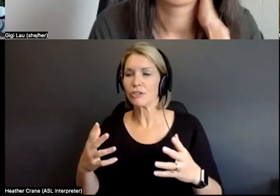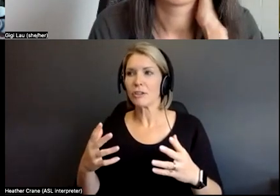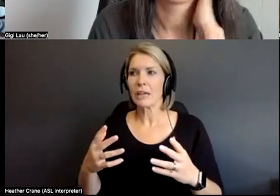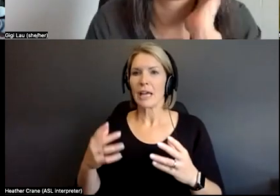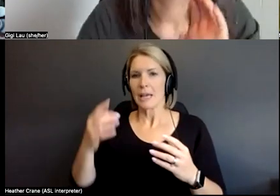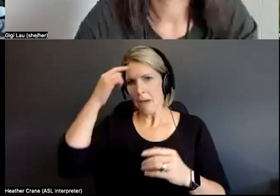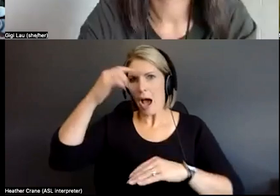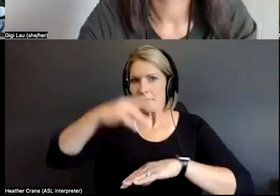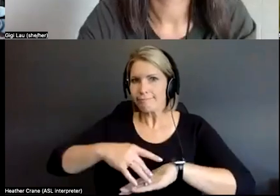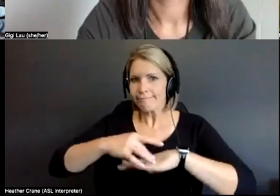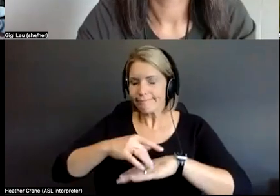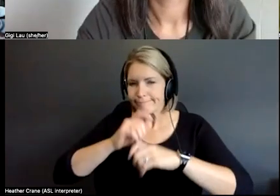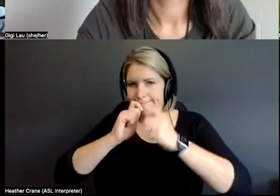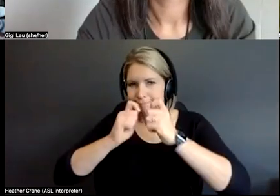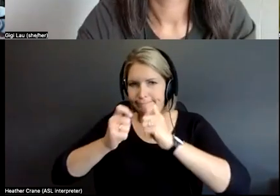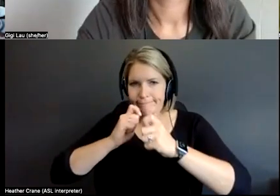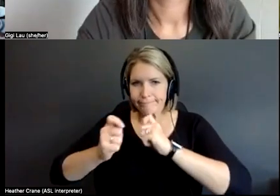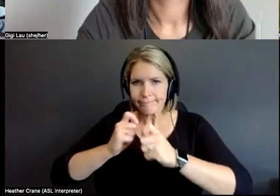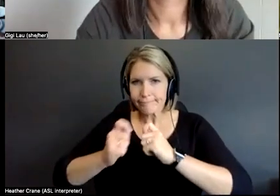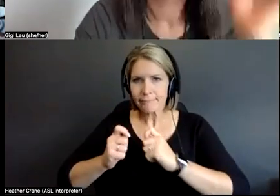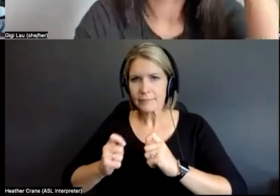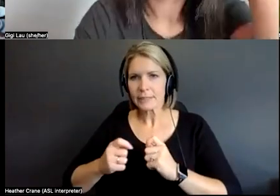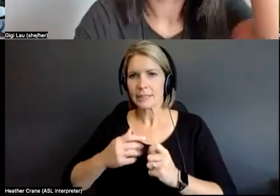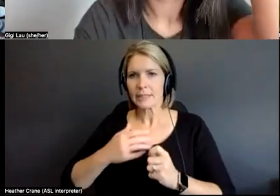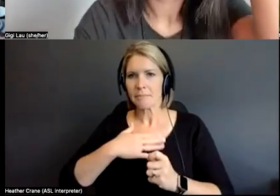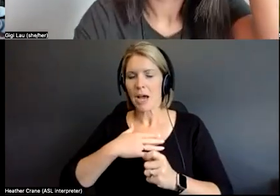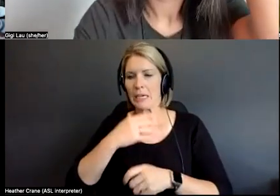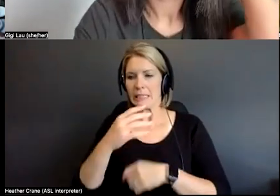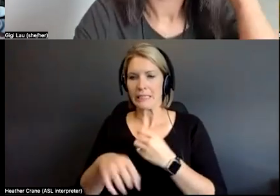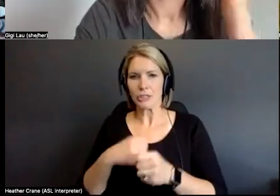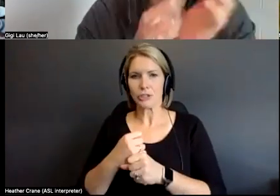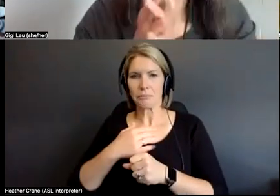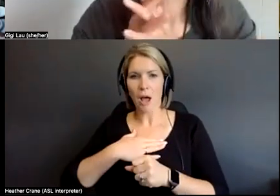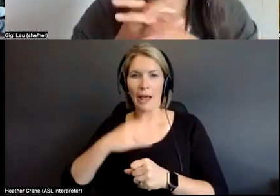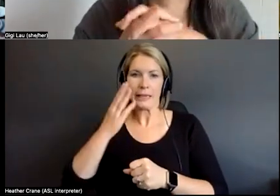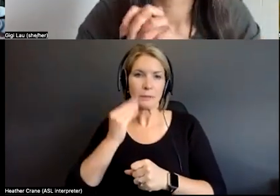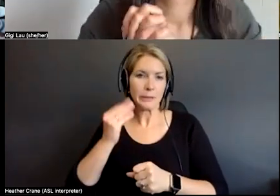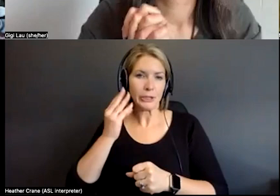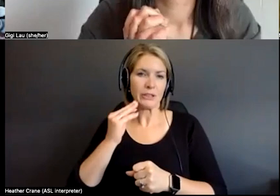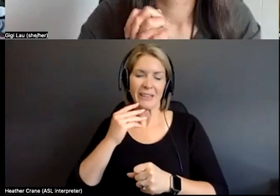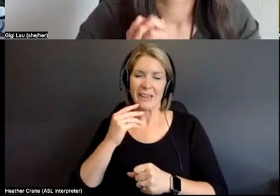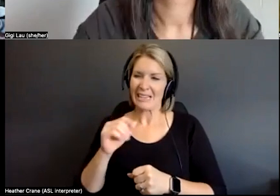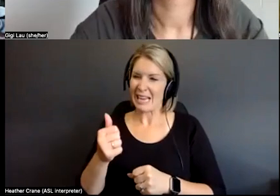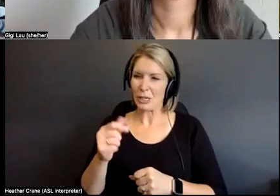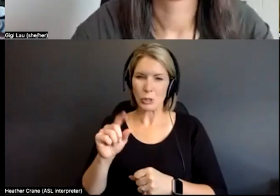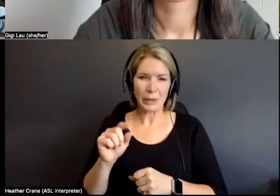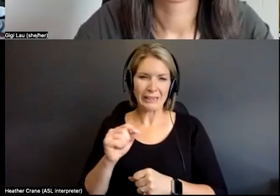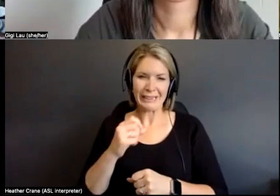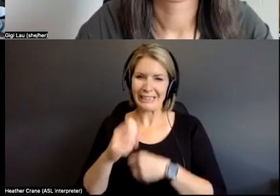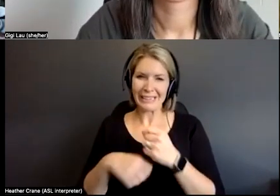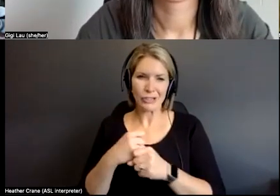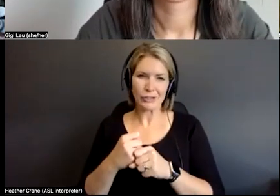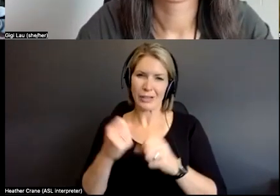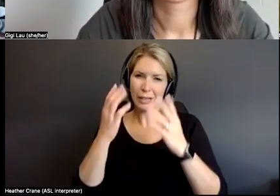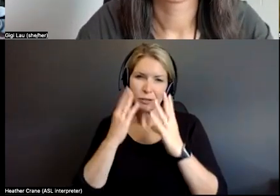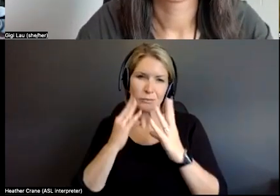it's something, and also it's like my years, if not decades of like experience understanding how like everything fits together. So, but if you don't